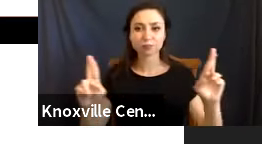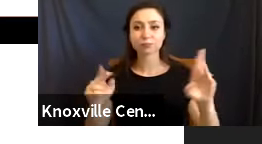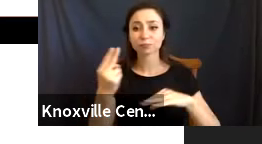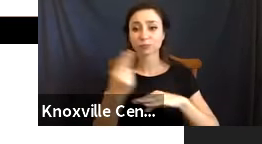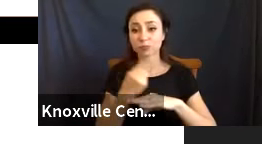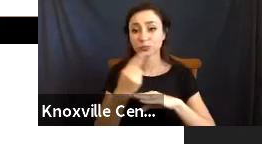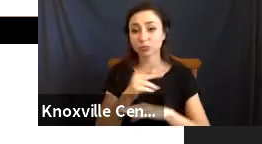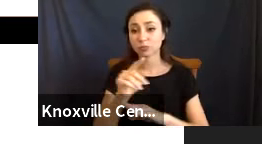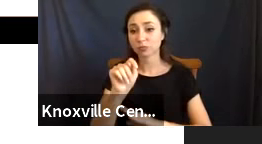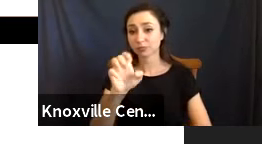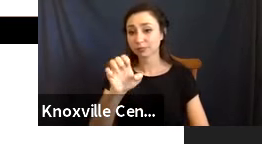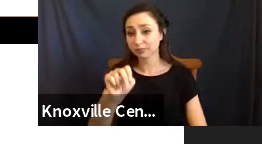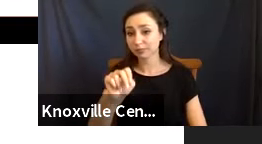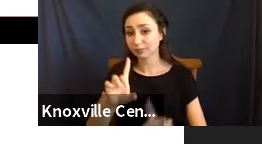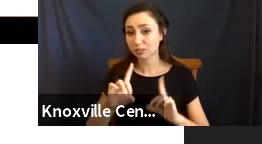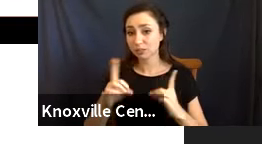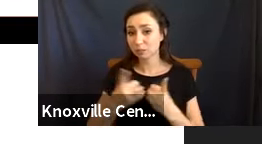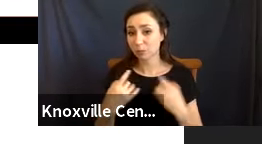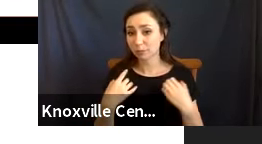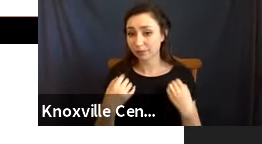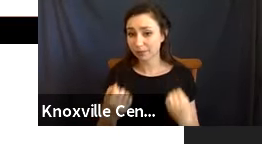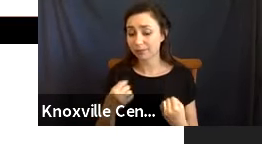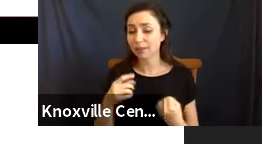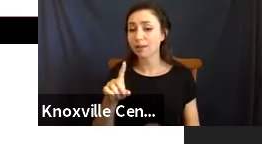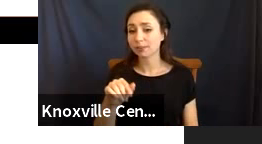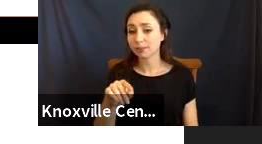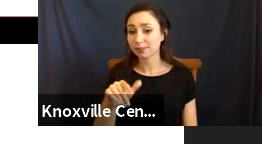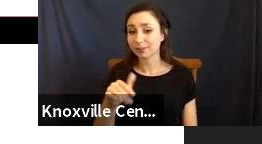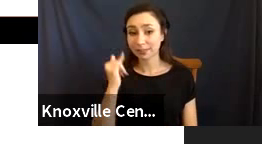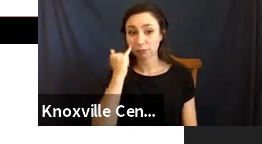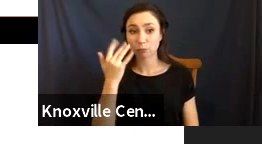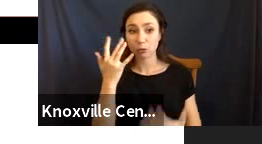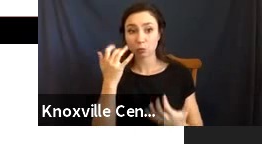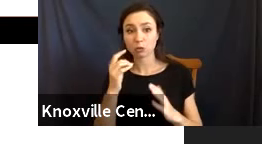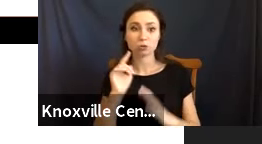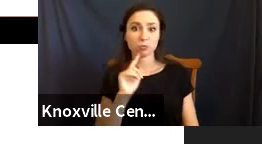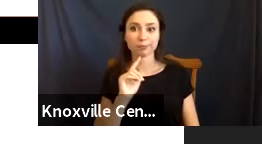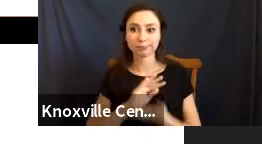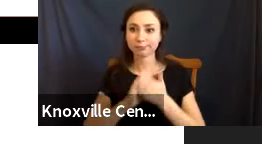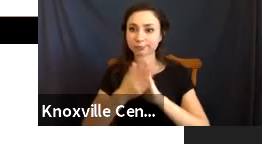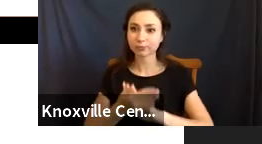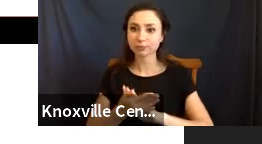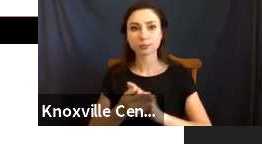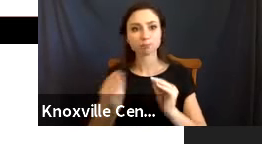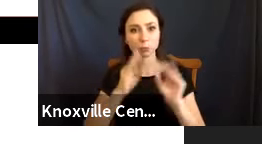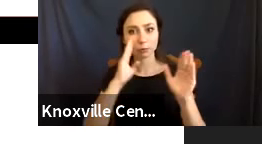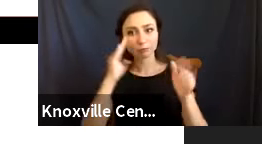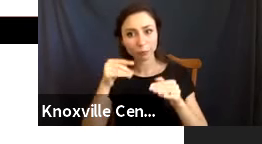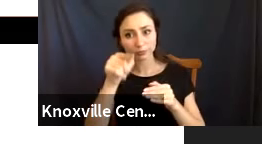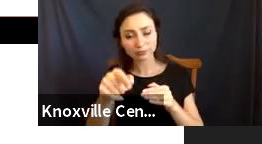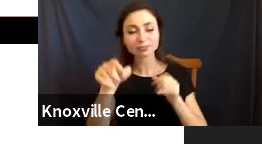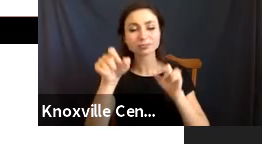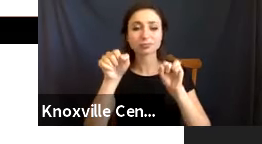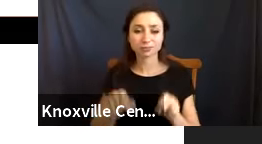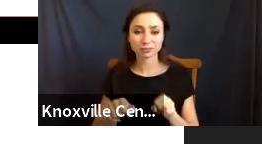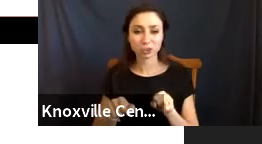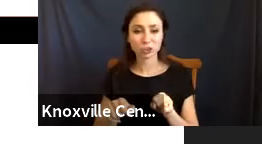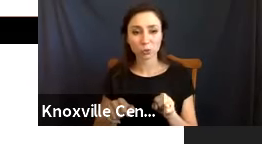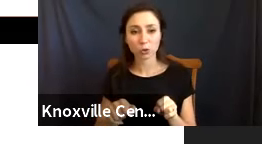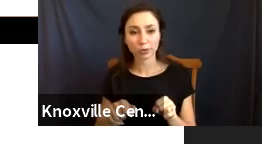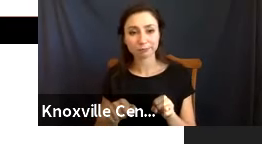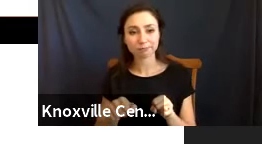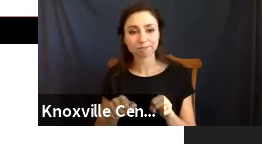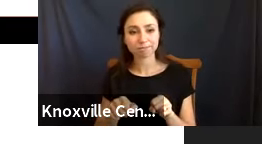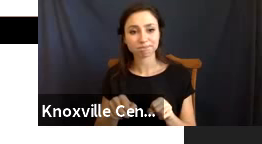data. We could certainly, if we got serious about doing this, we could, I could come back with a little better sense